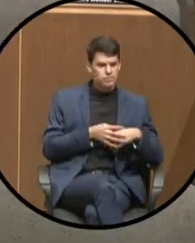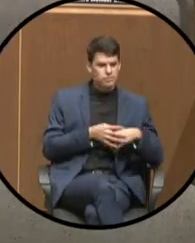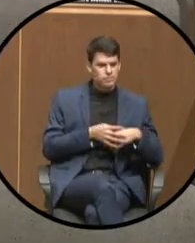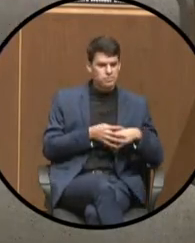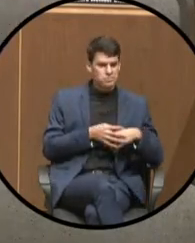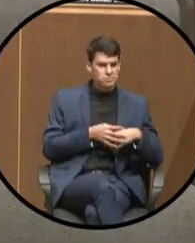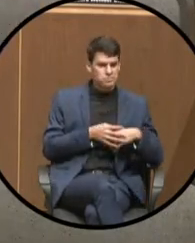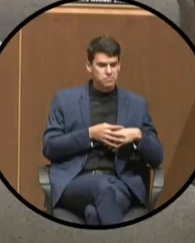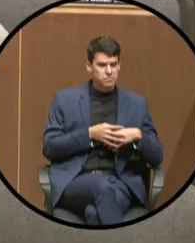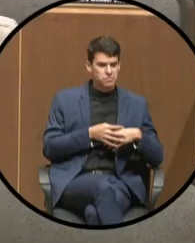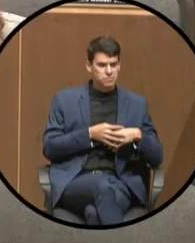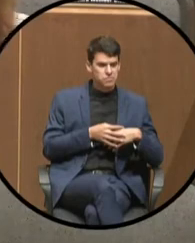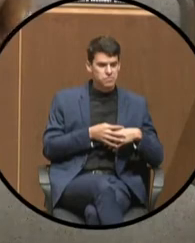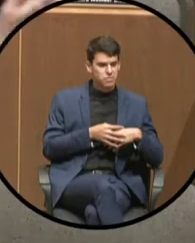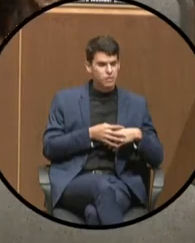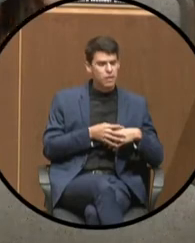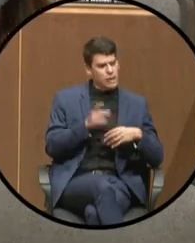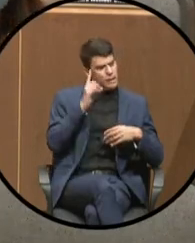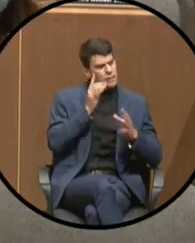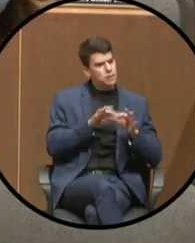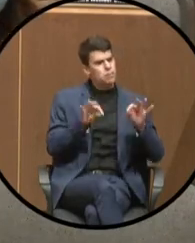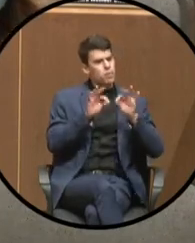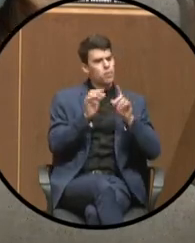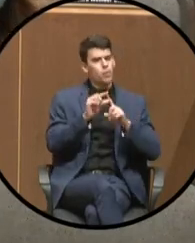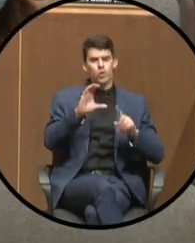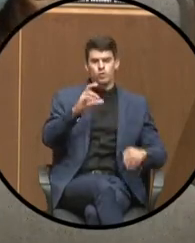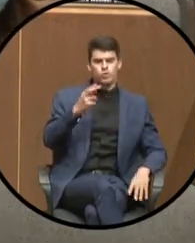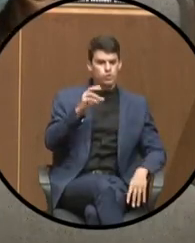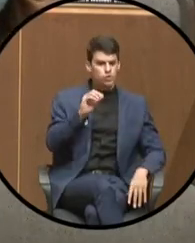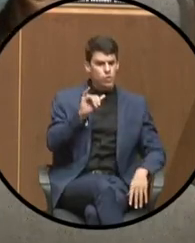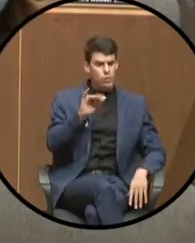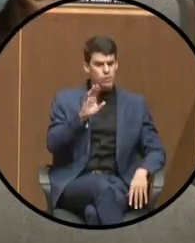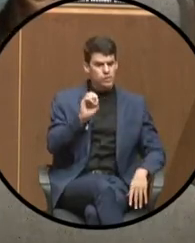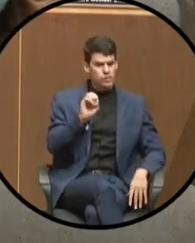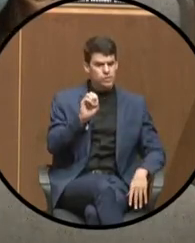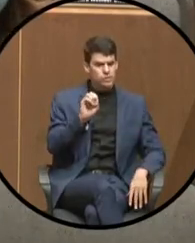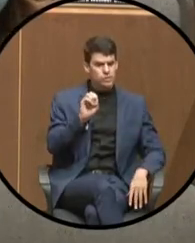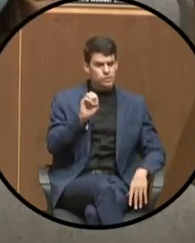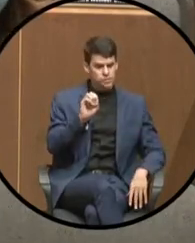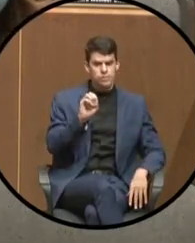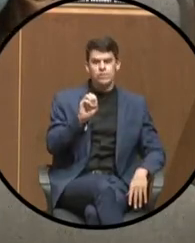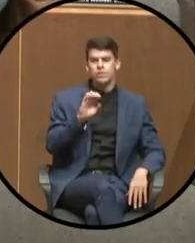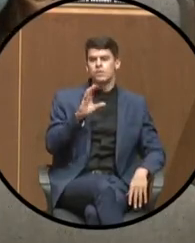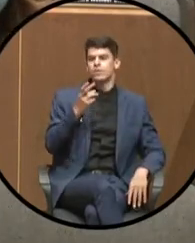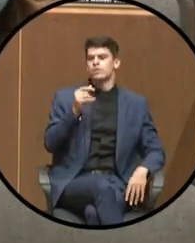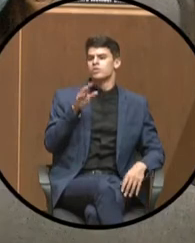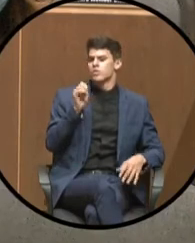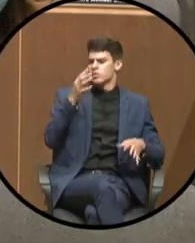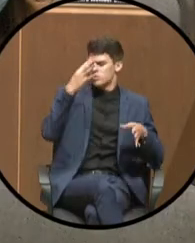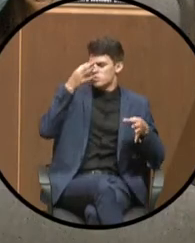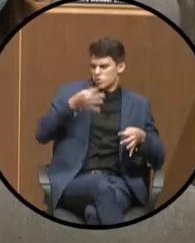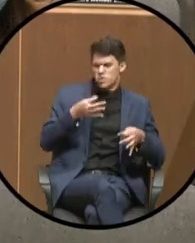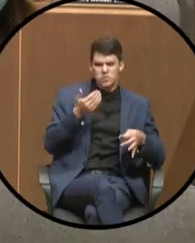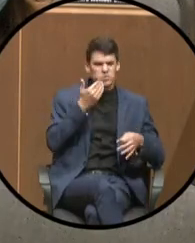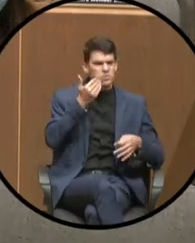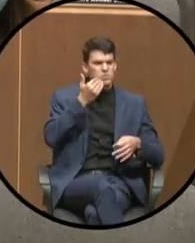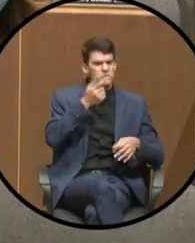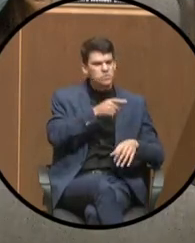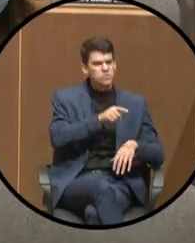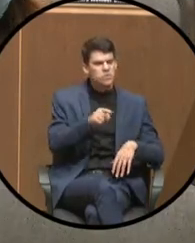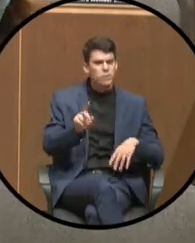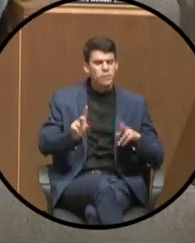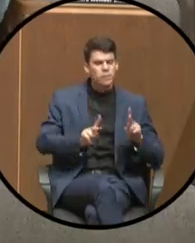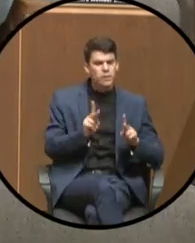I think that's an important word as far as choices. Solid choices in the sense